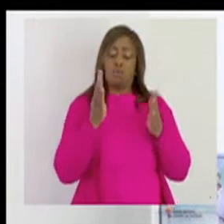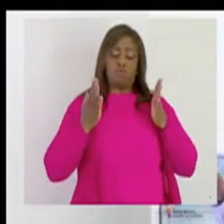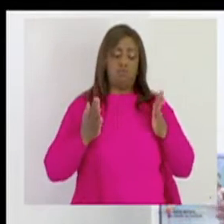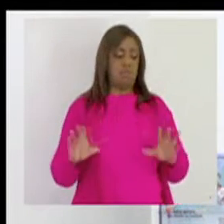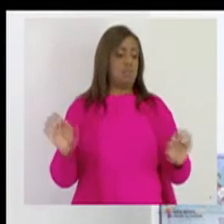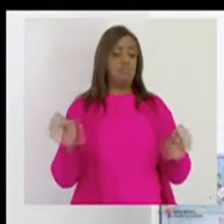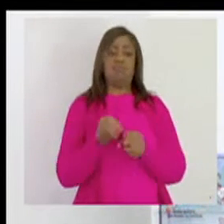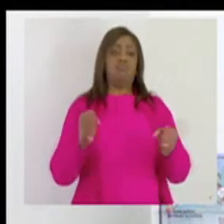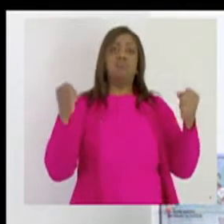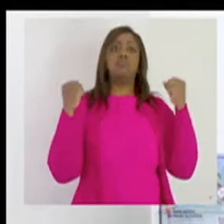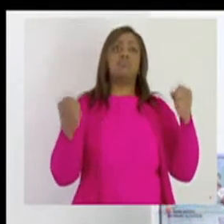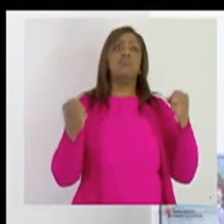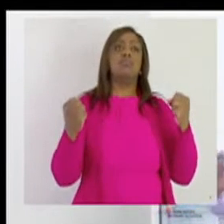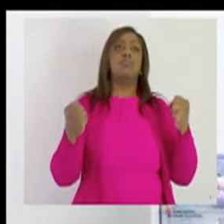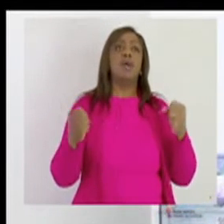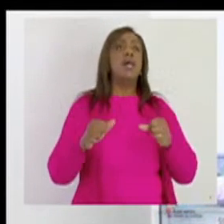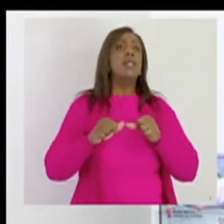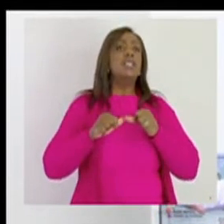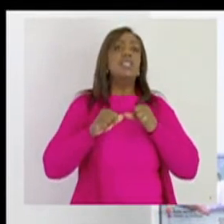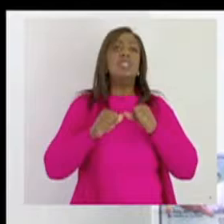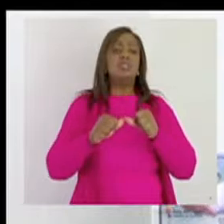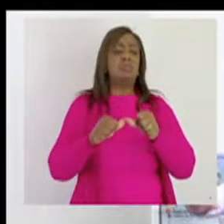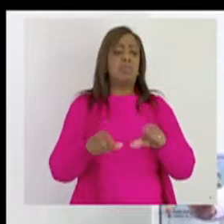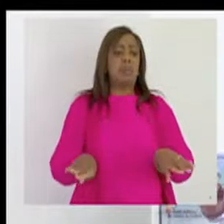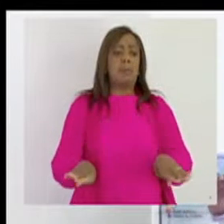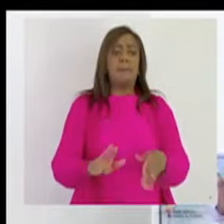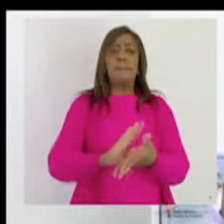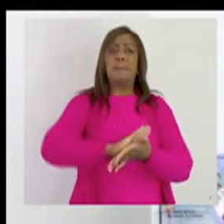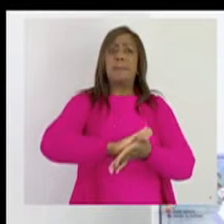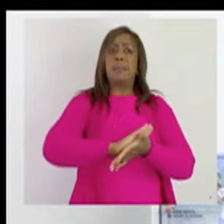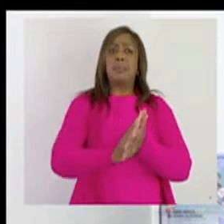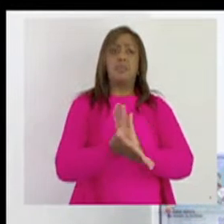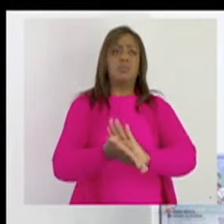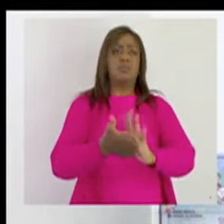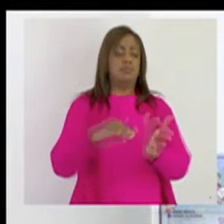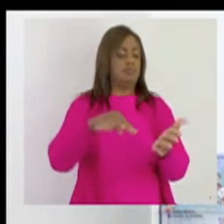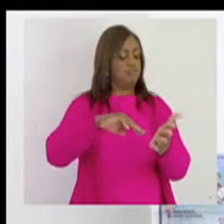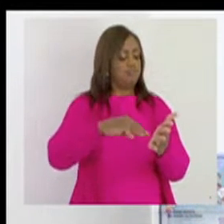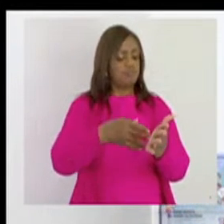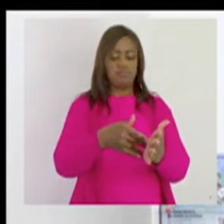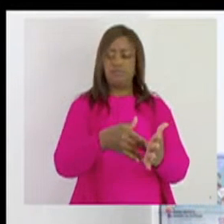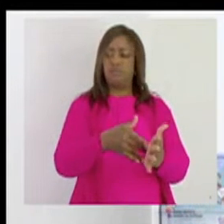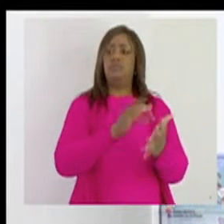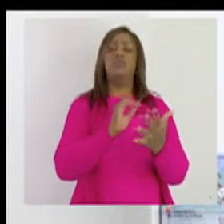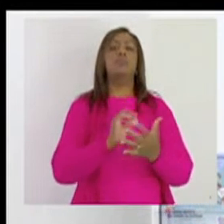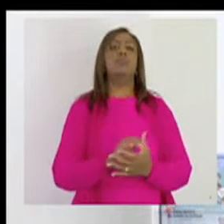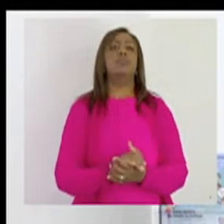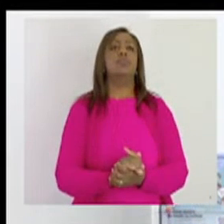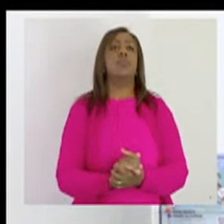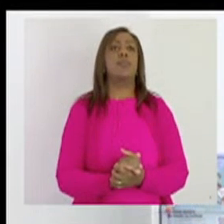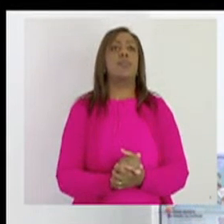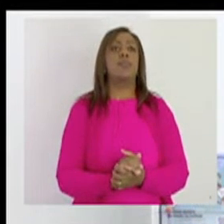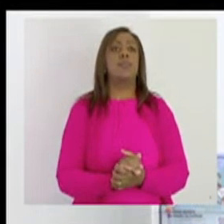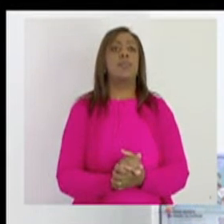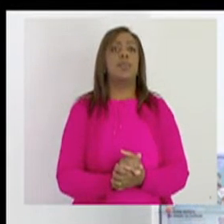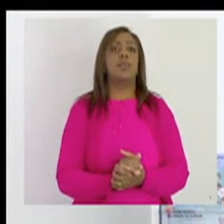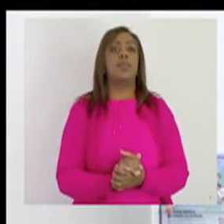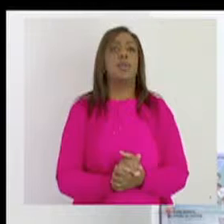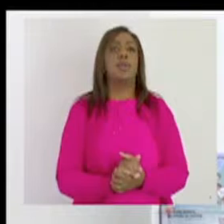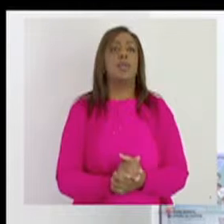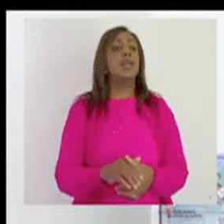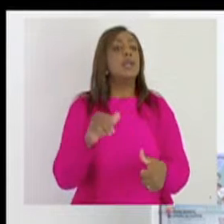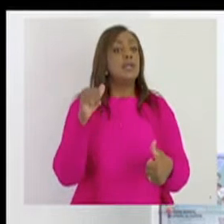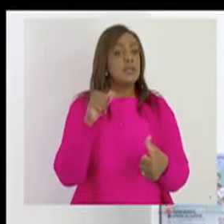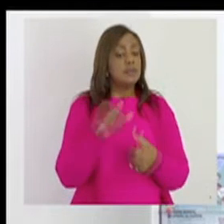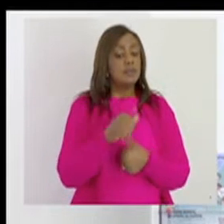system. Specifically what? Specifically the white blood cell. These are the cells that protect our bodies from being